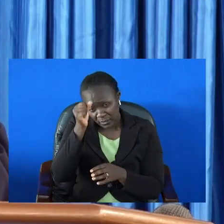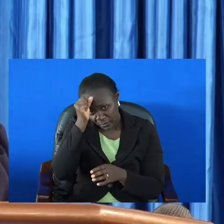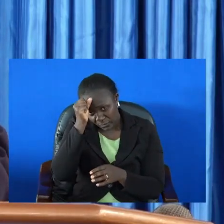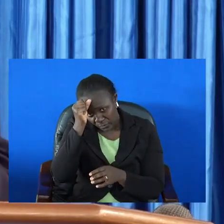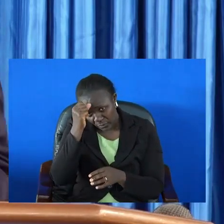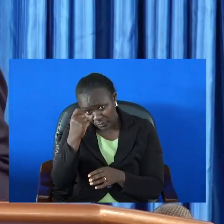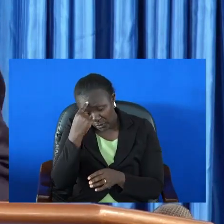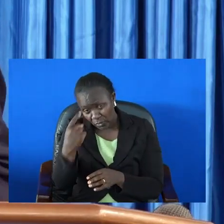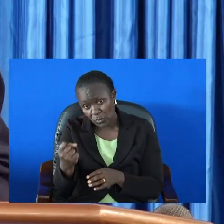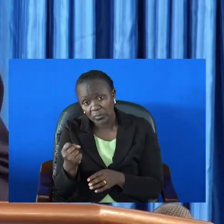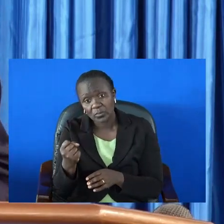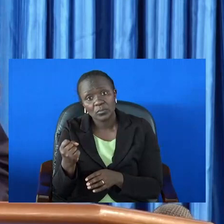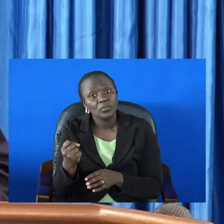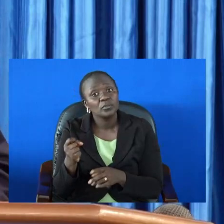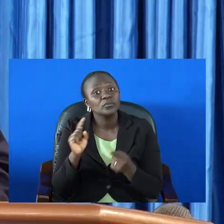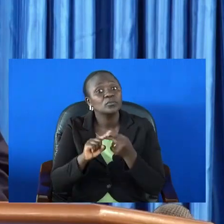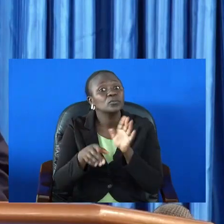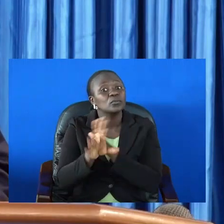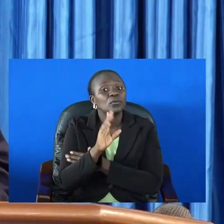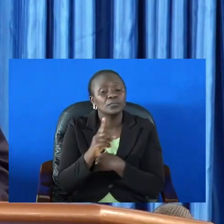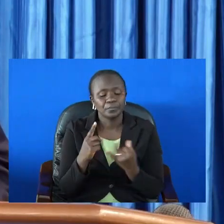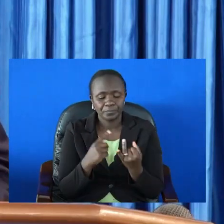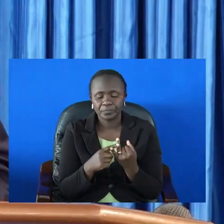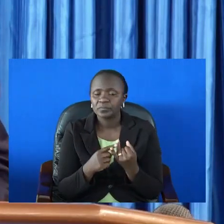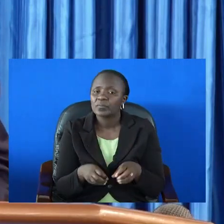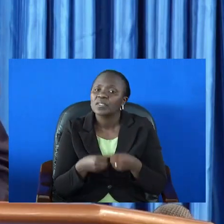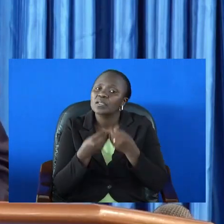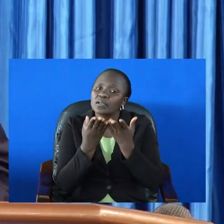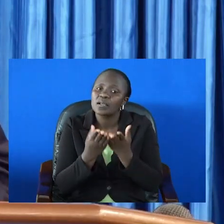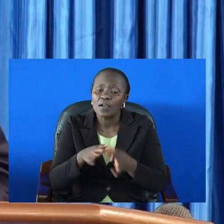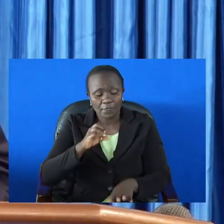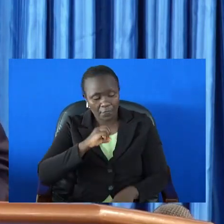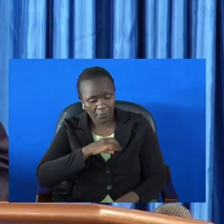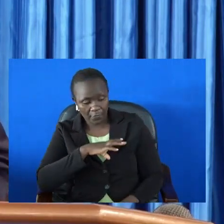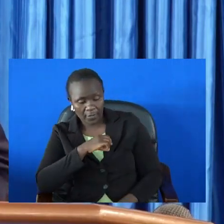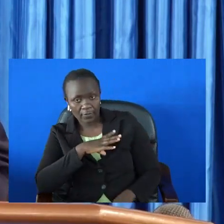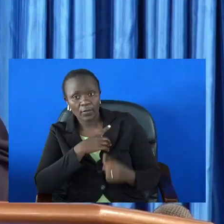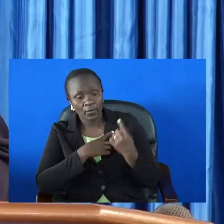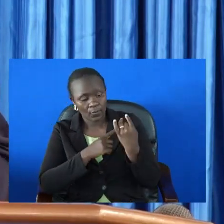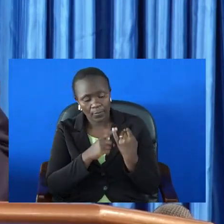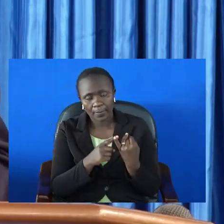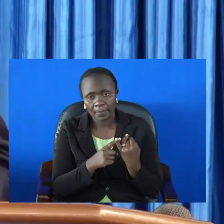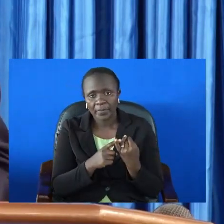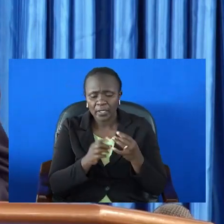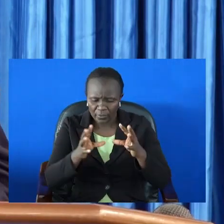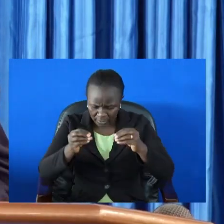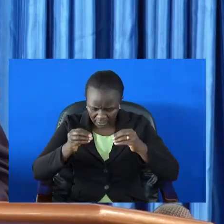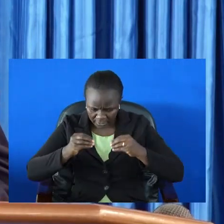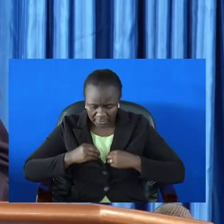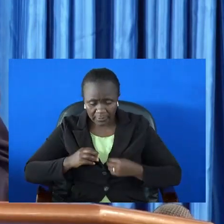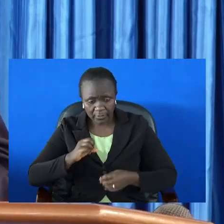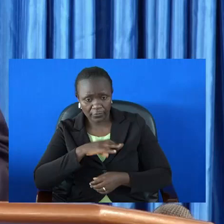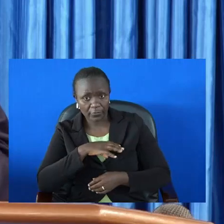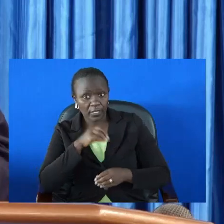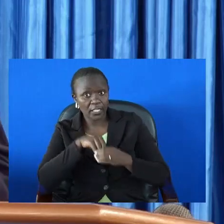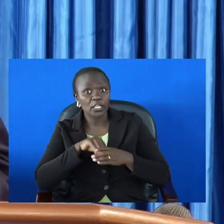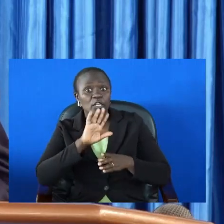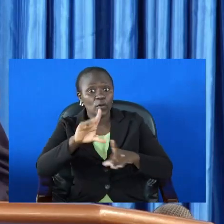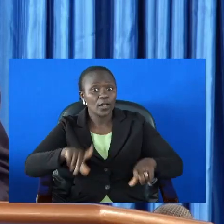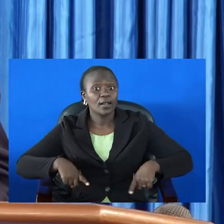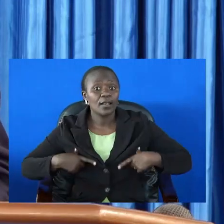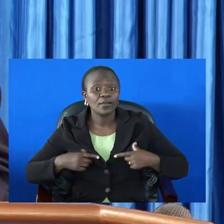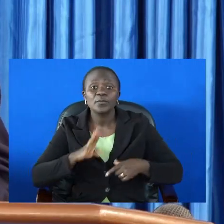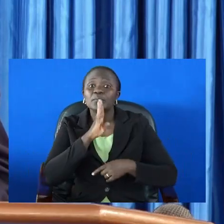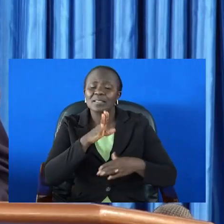God. And one of them, it brings fear. When you allow fear in your life, it becomes an